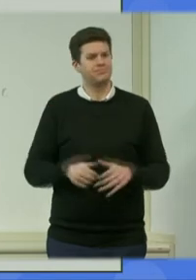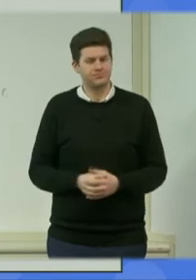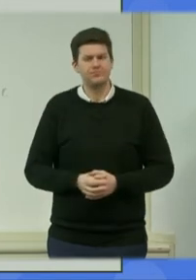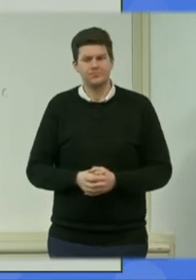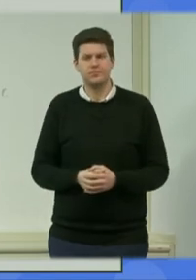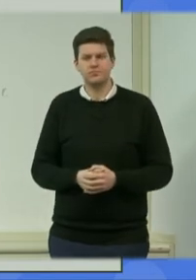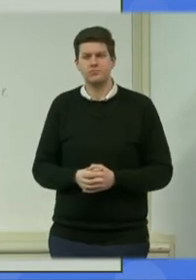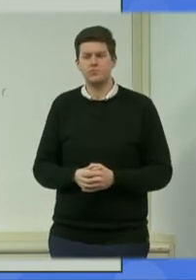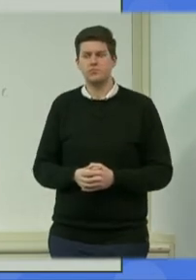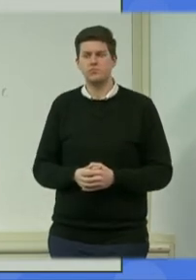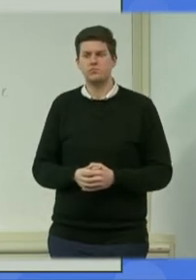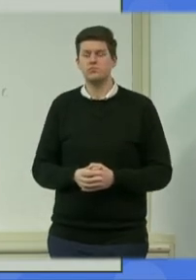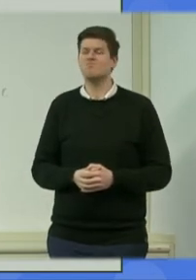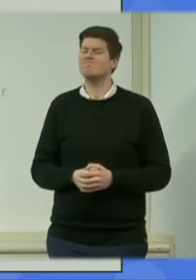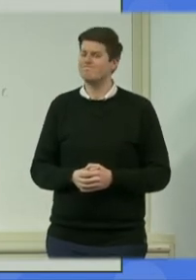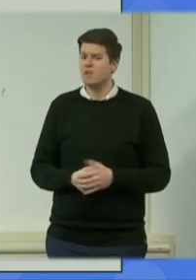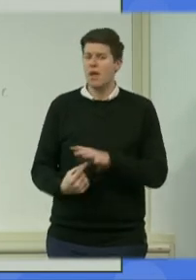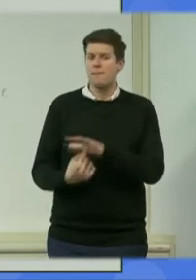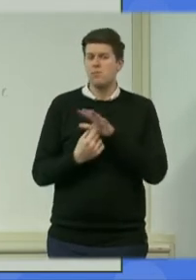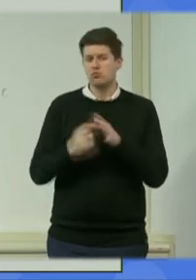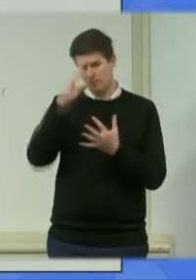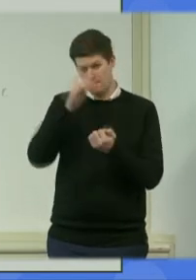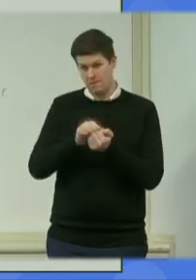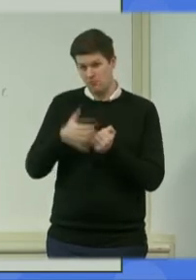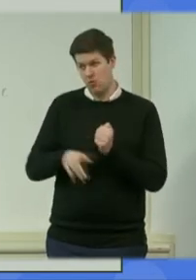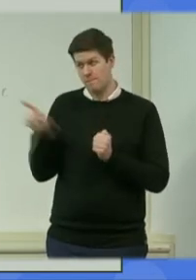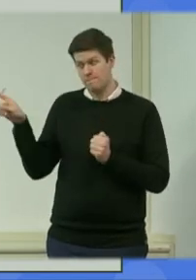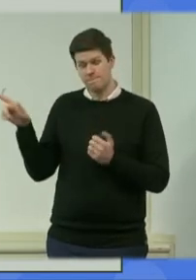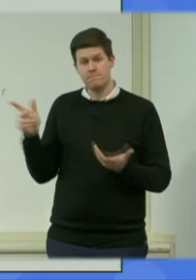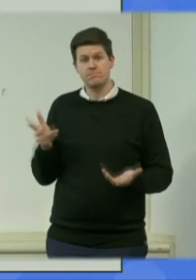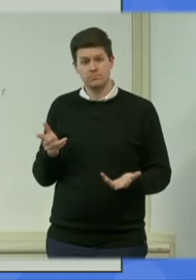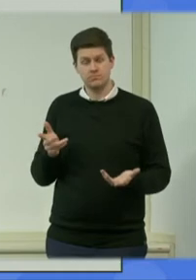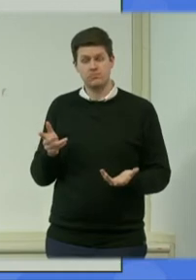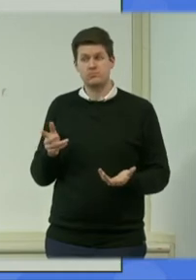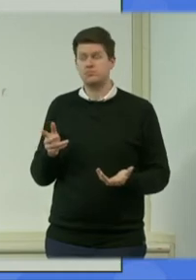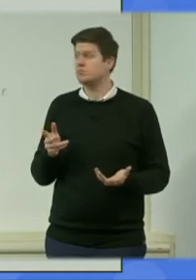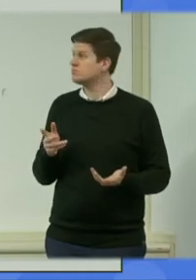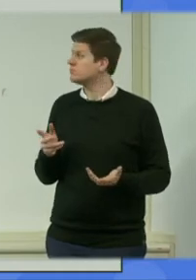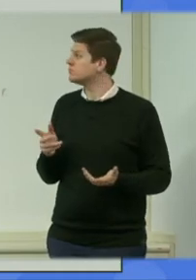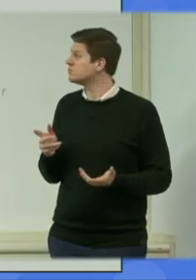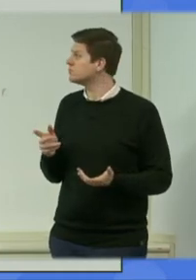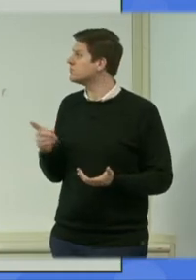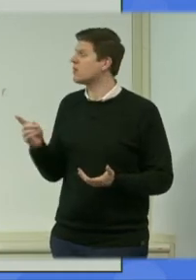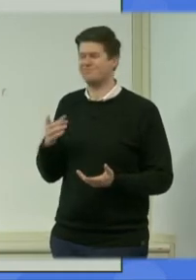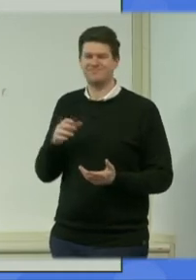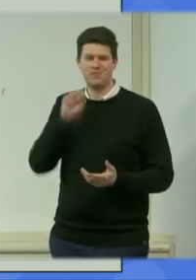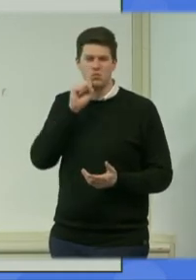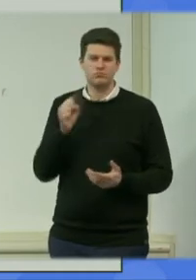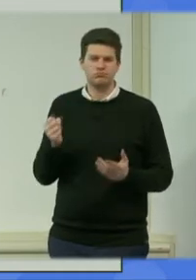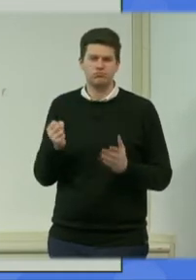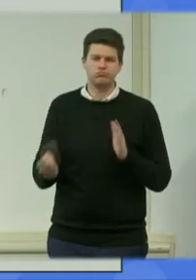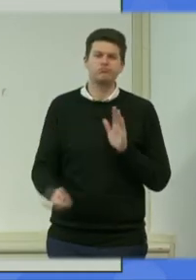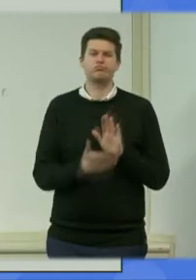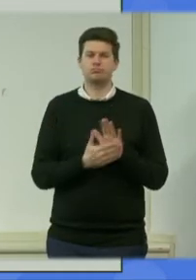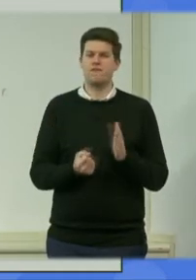And I think the key point to take from this is that this graph, I'll bring them all up now. Two graphs here